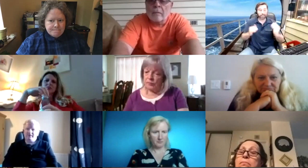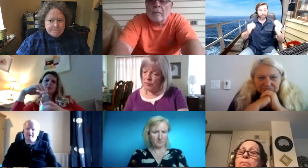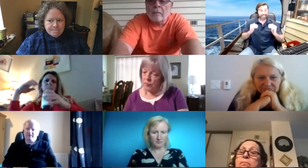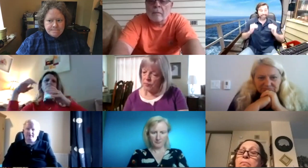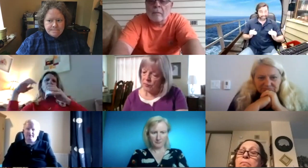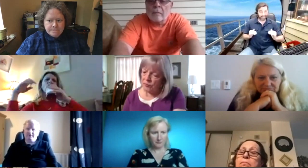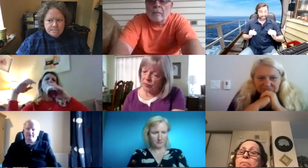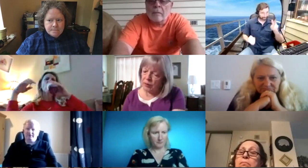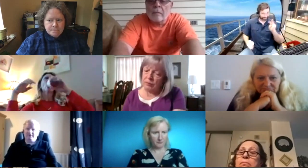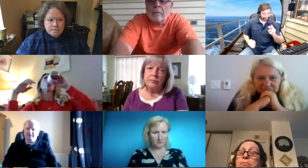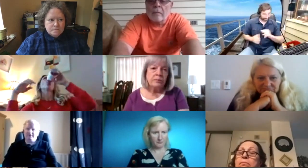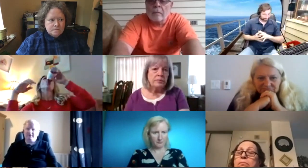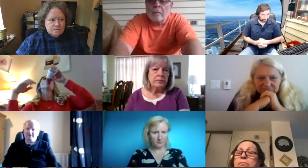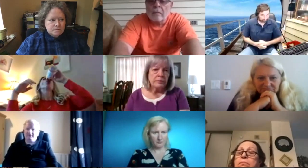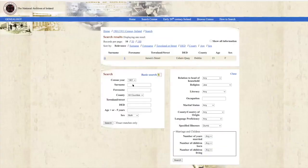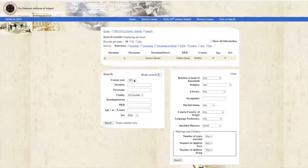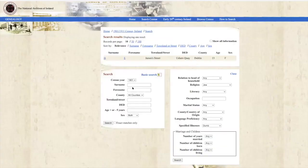have a look.